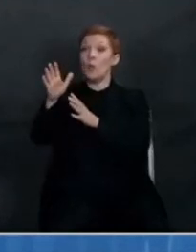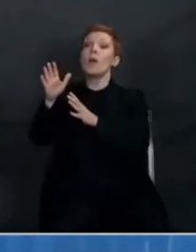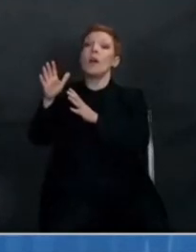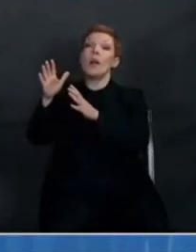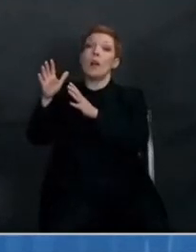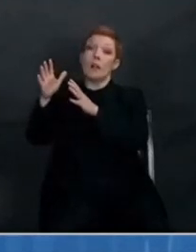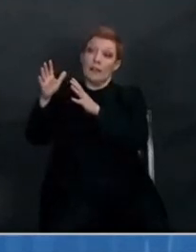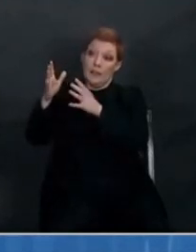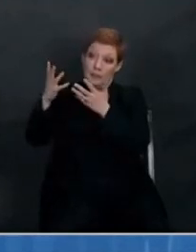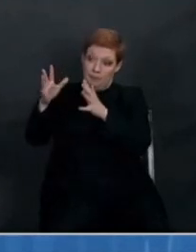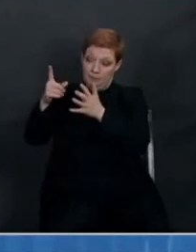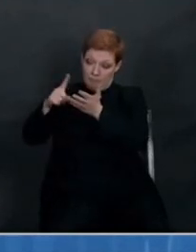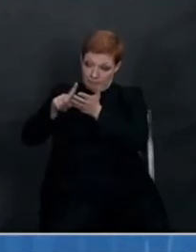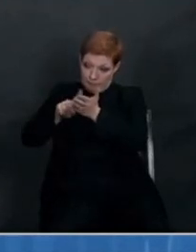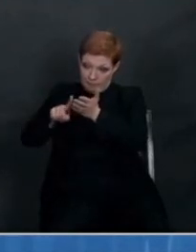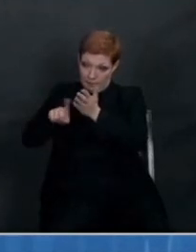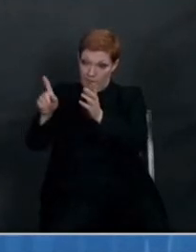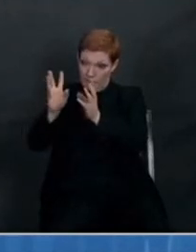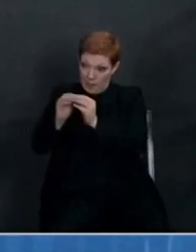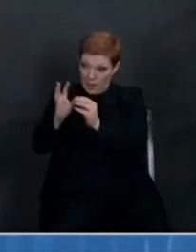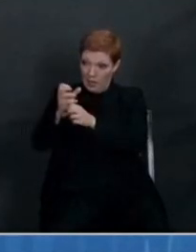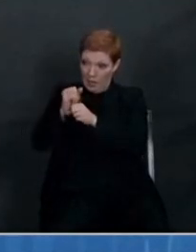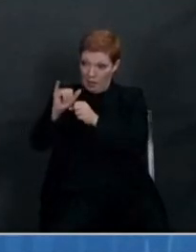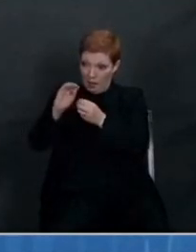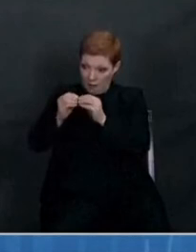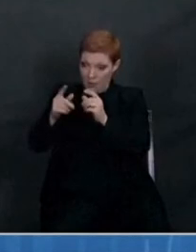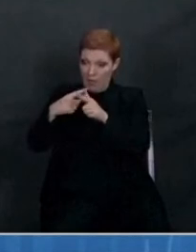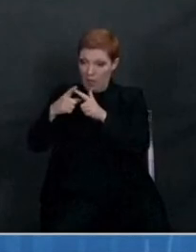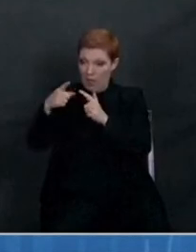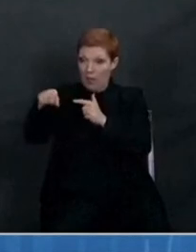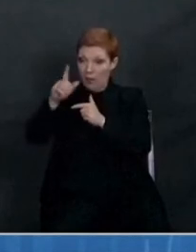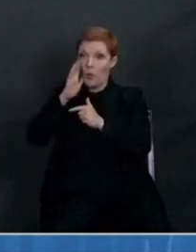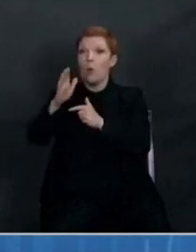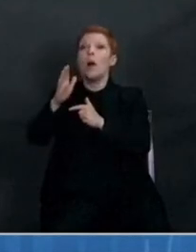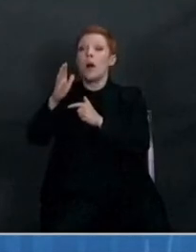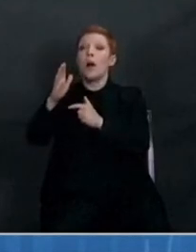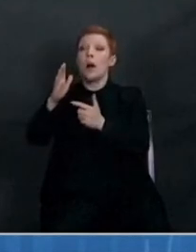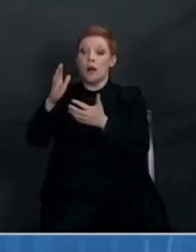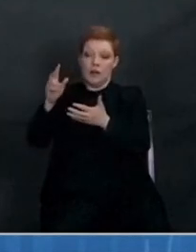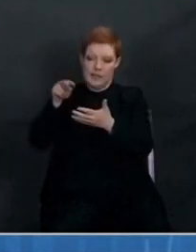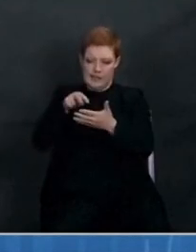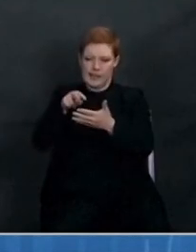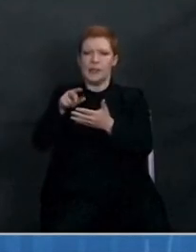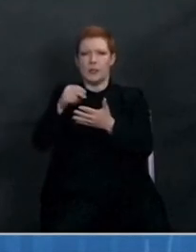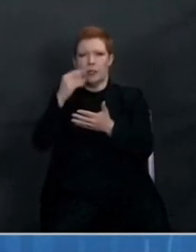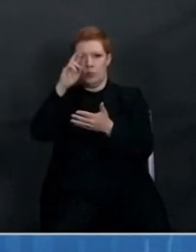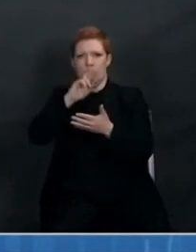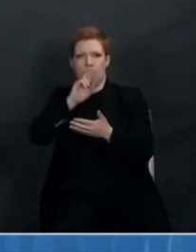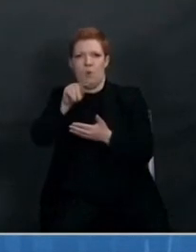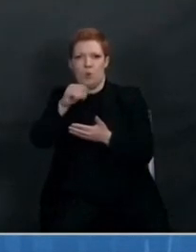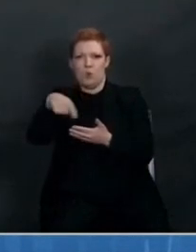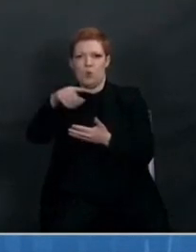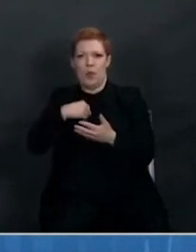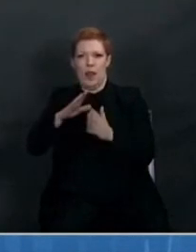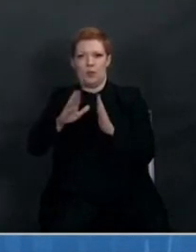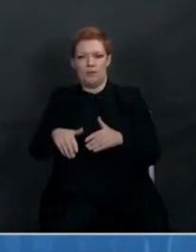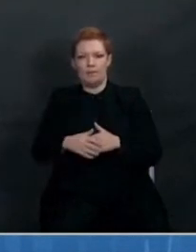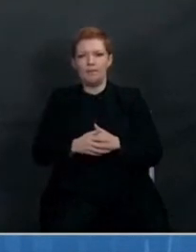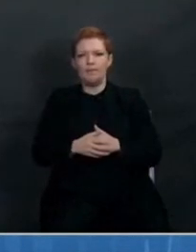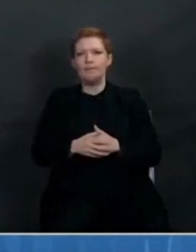and will be giving advice on how best to utilize the vaccine once we see the primary data. Thank you. Next question,